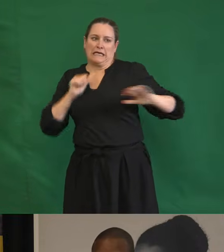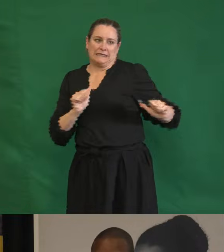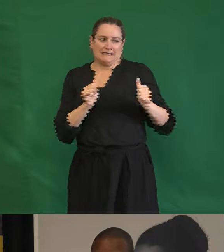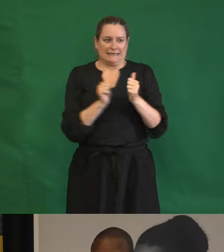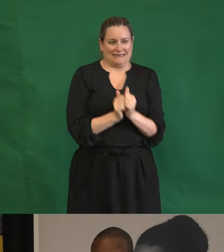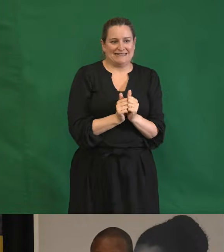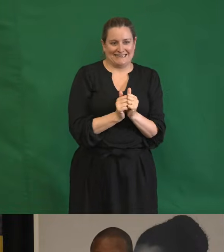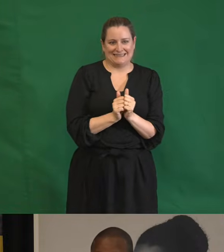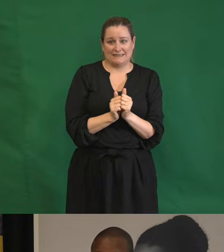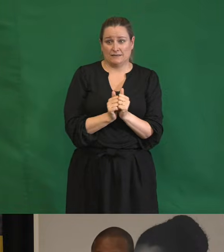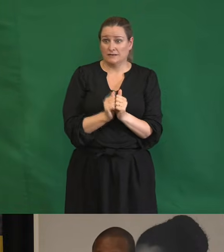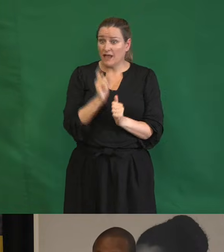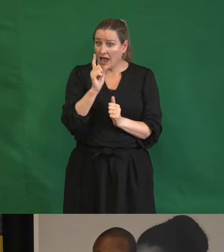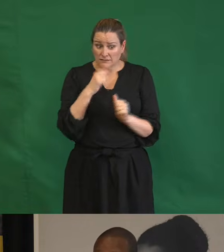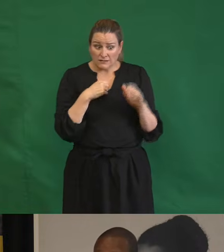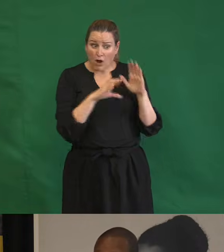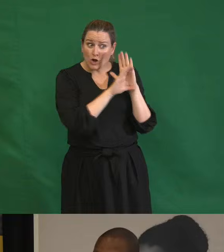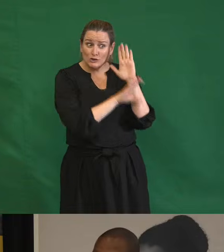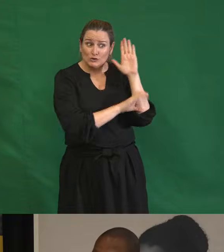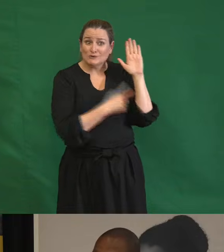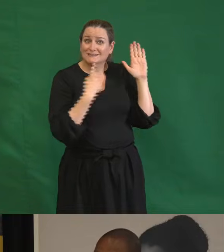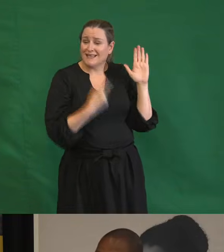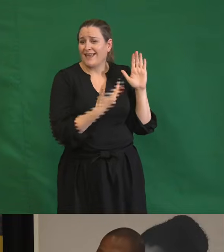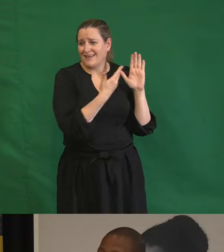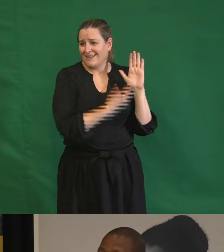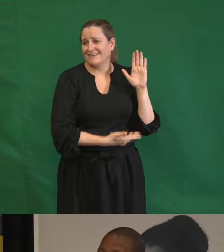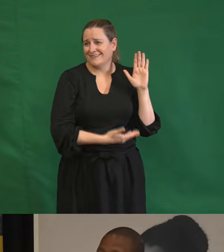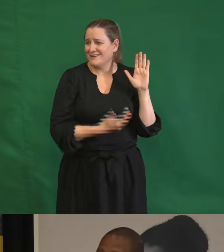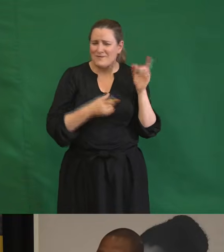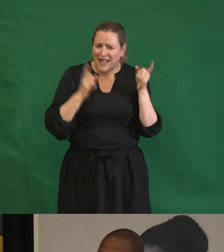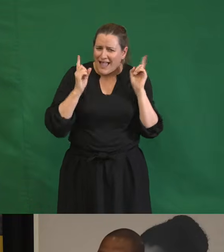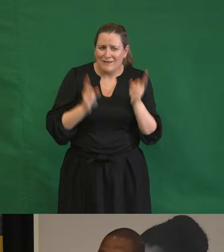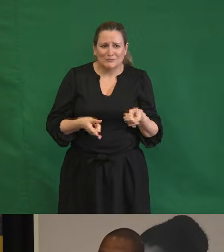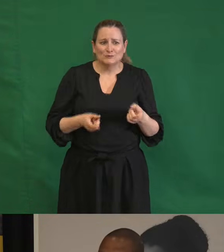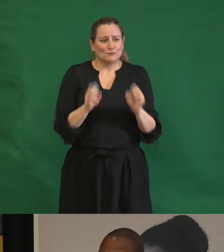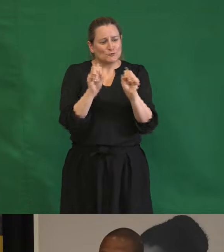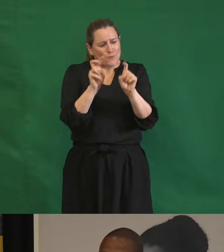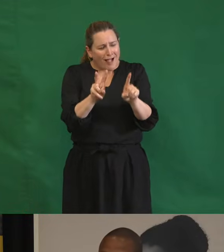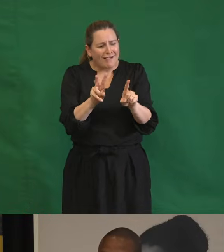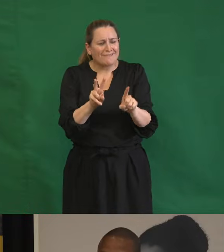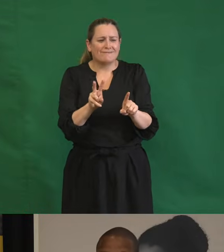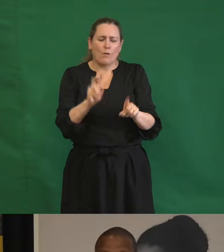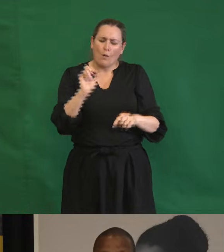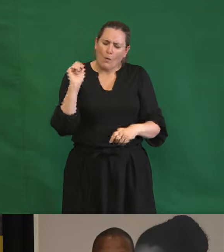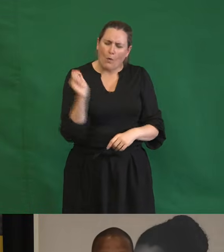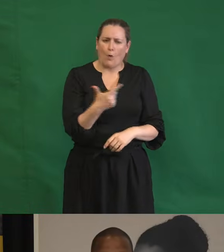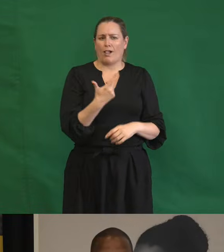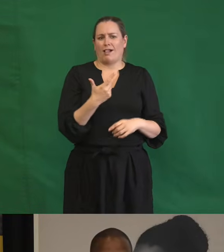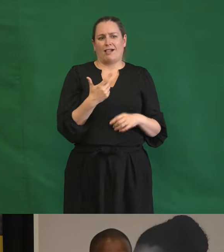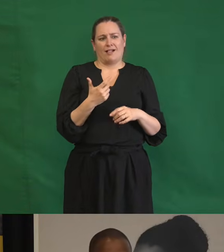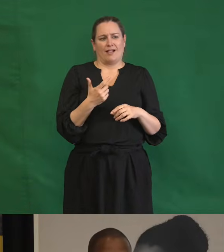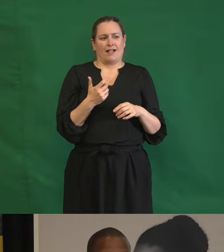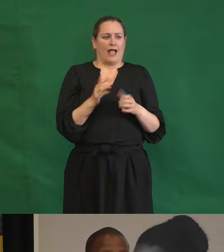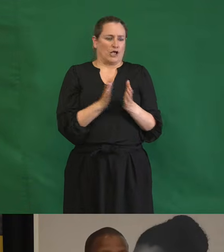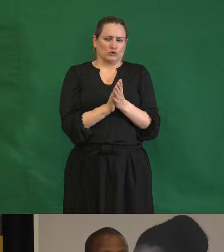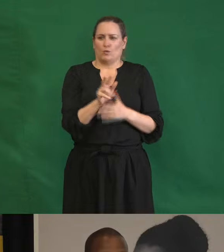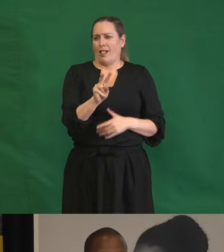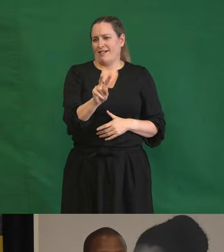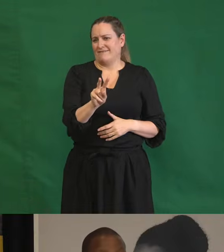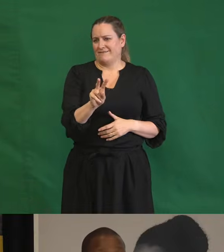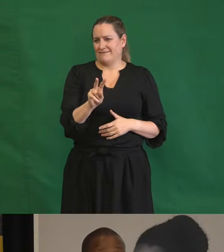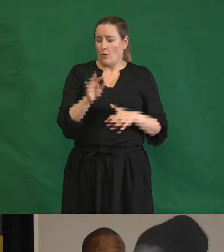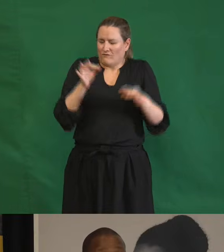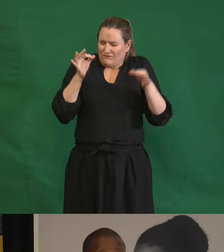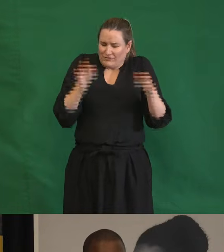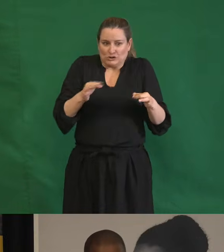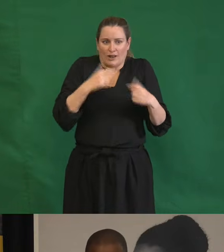our Constitution, that we need to develop all the 12 official languages to achieve